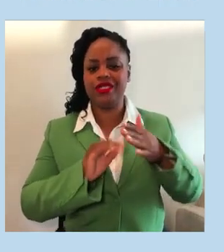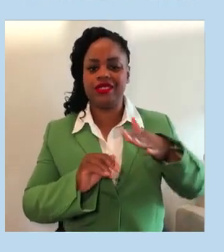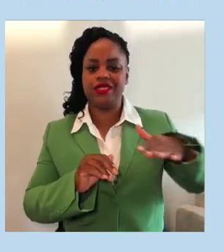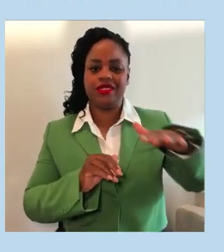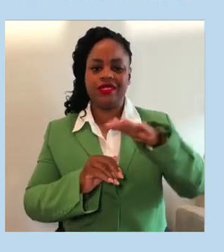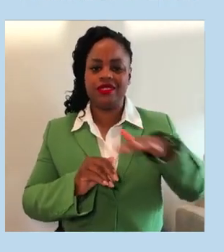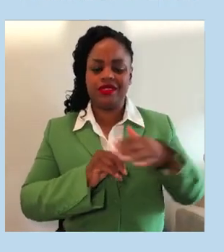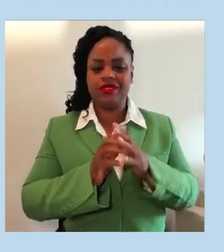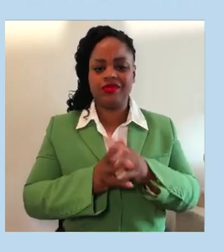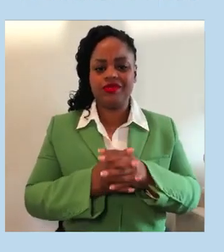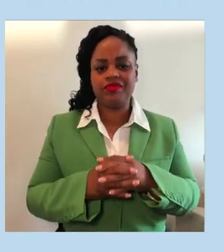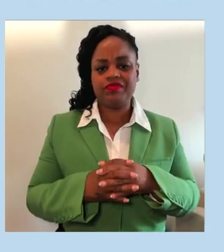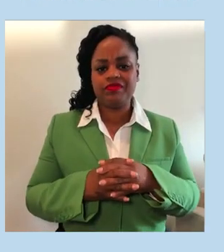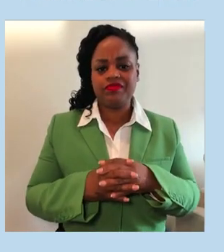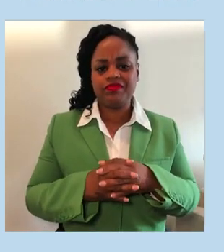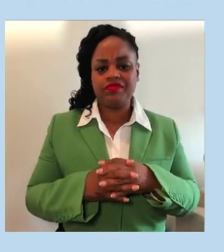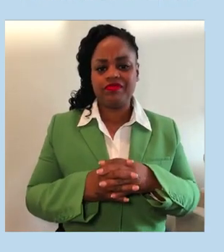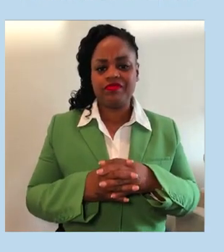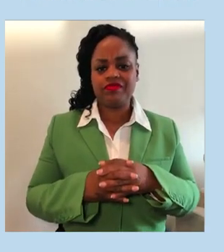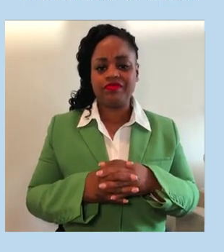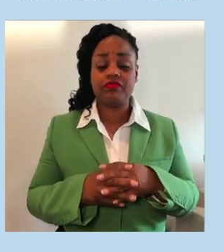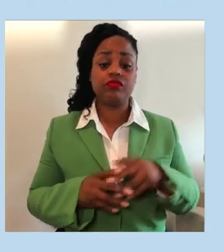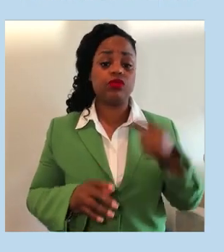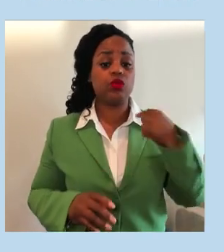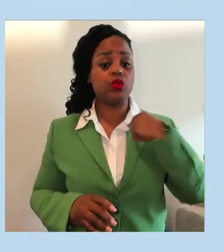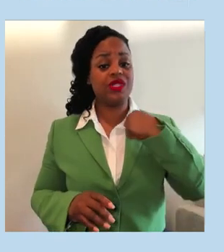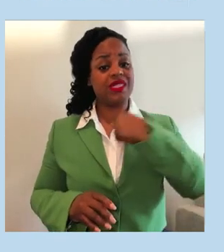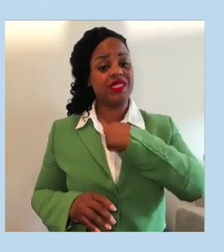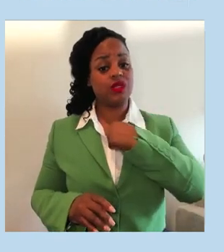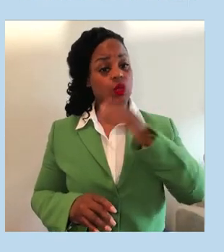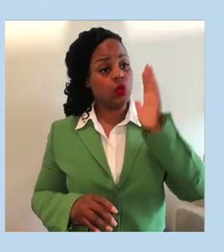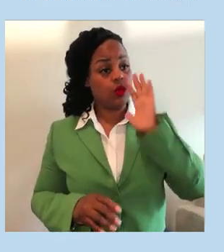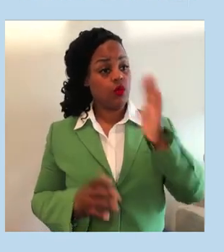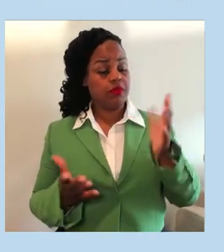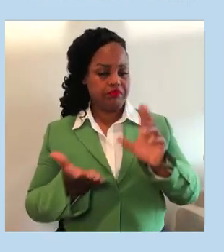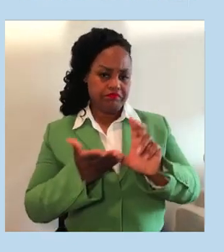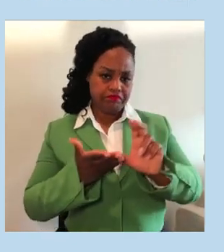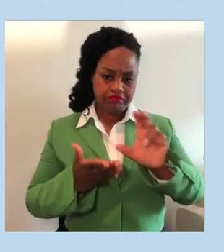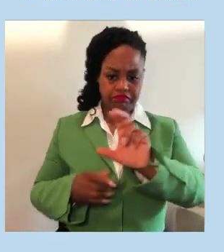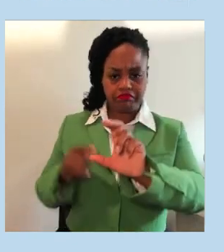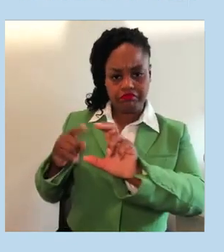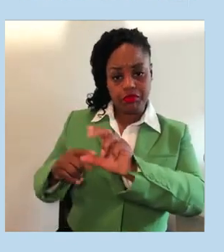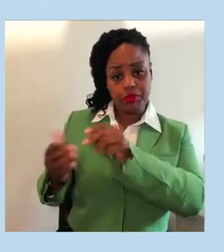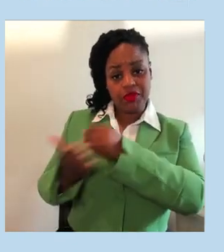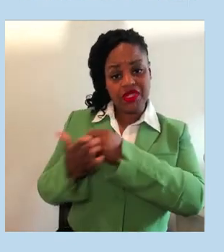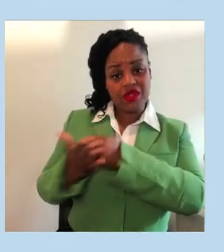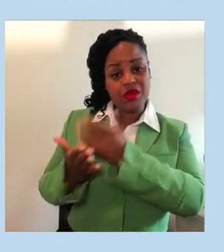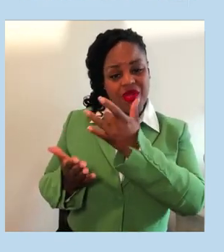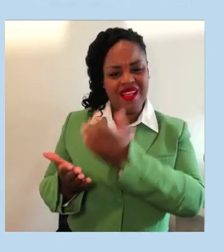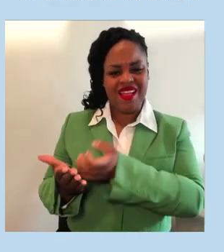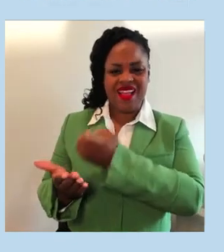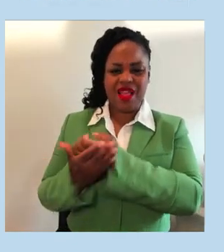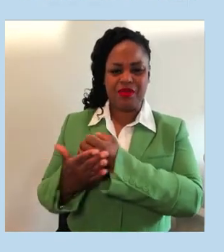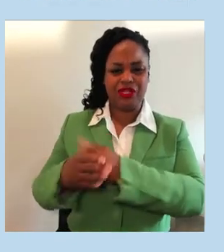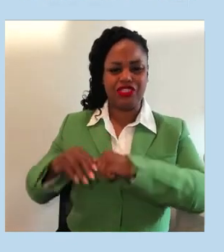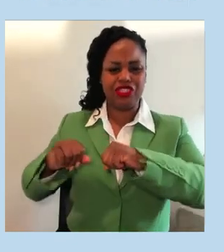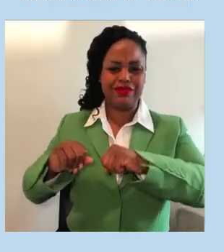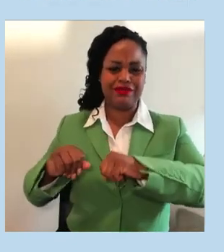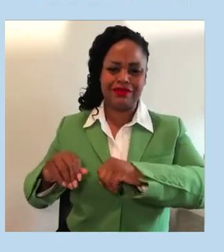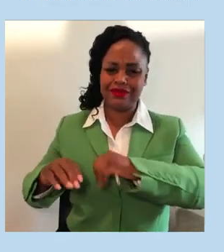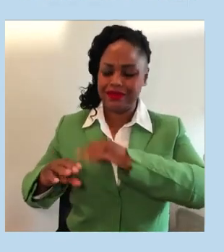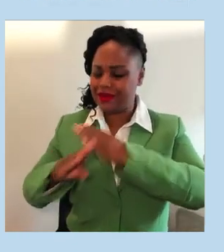and Equality Action Fund will advance economic security for women and girls globally, especially those who have been impacted